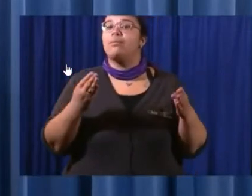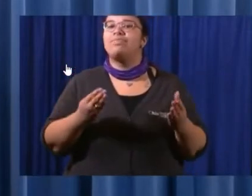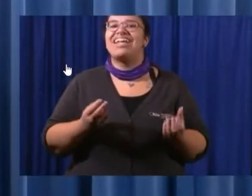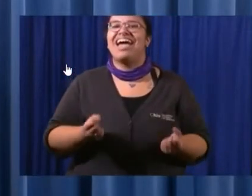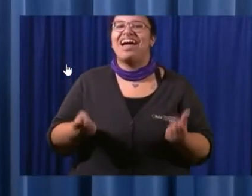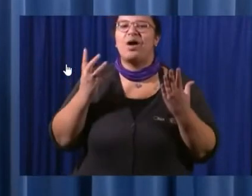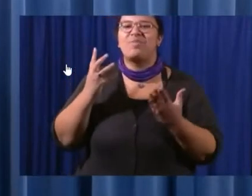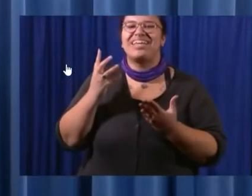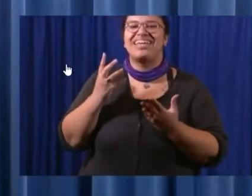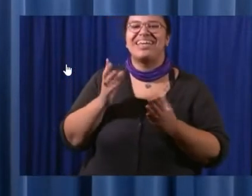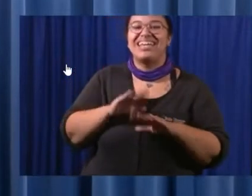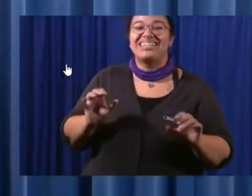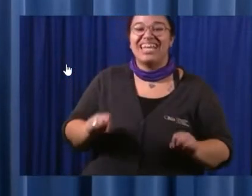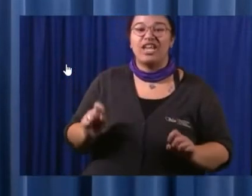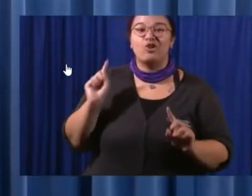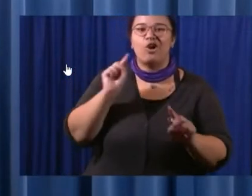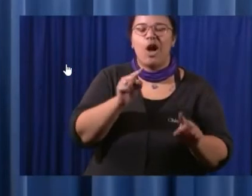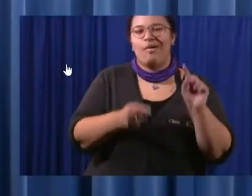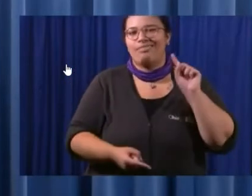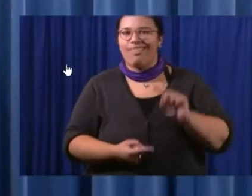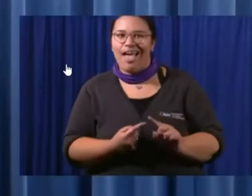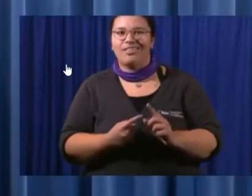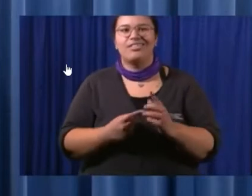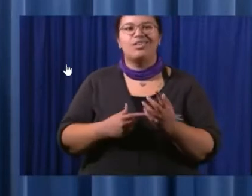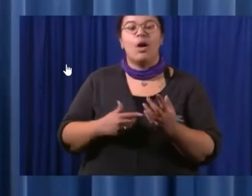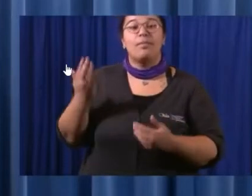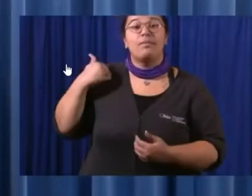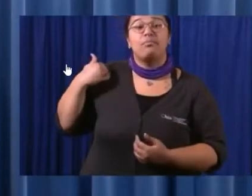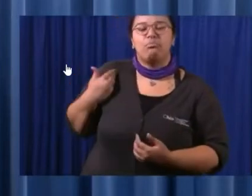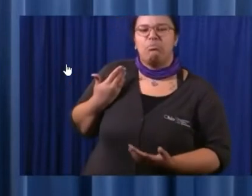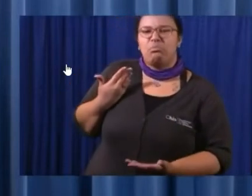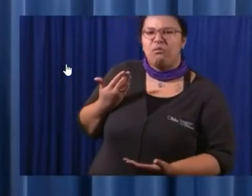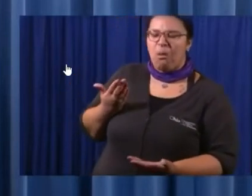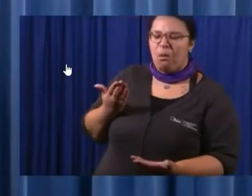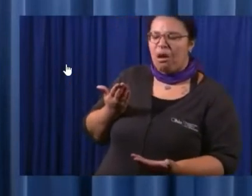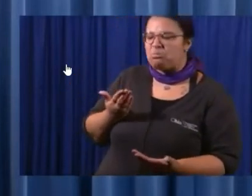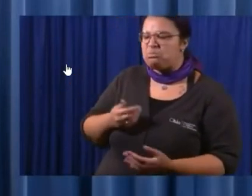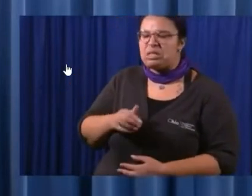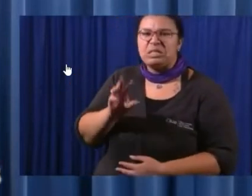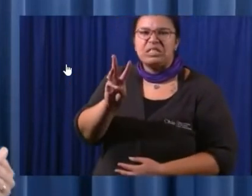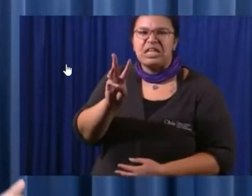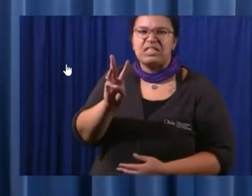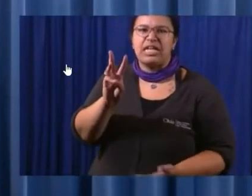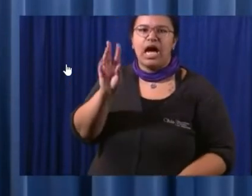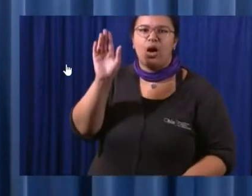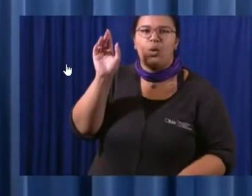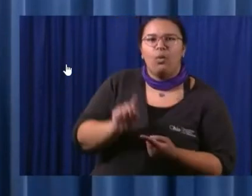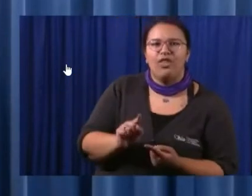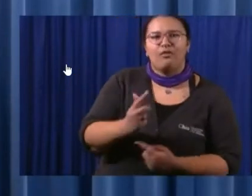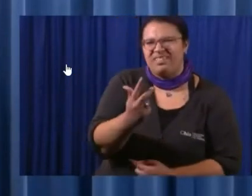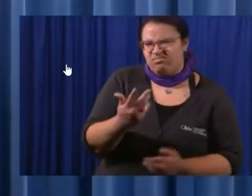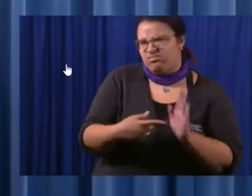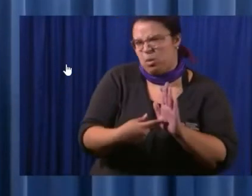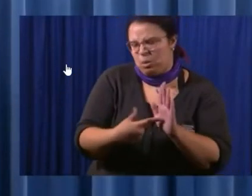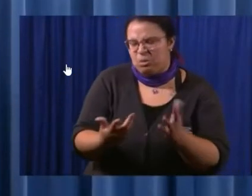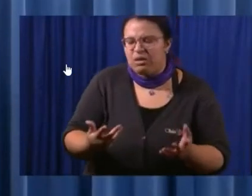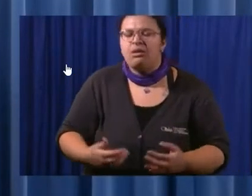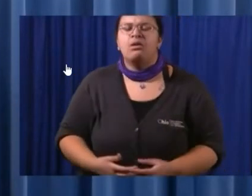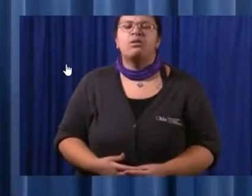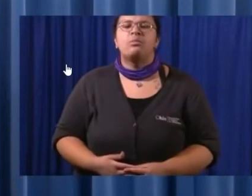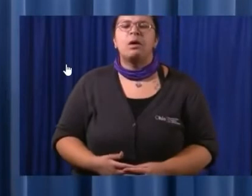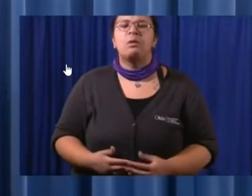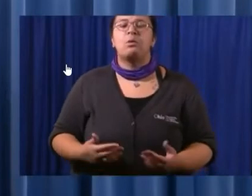lessen the chance that someone would get sick. And we've had some people get sick, kids get sick, we've had caregivers get sick, but we